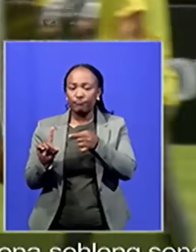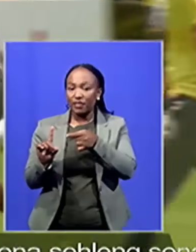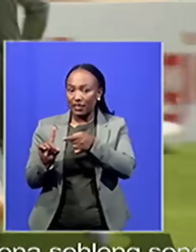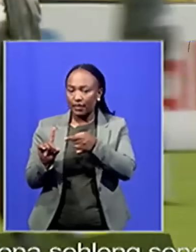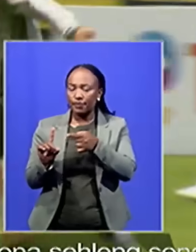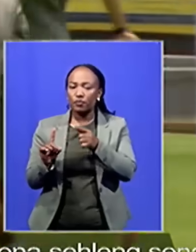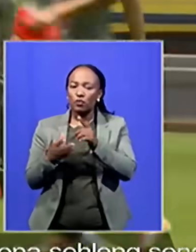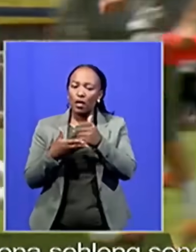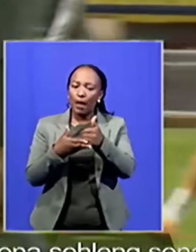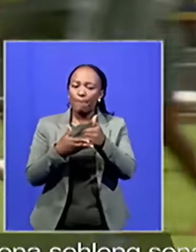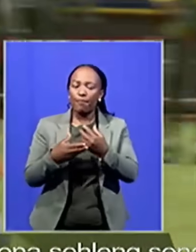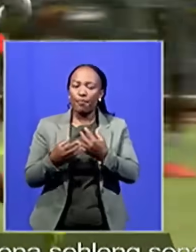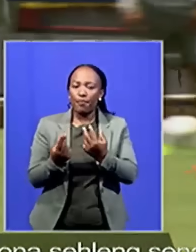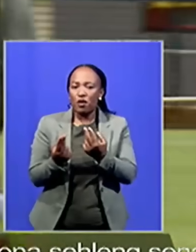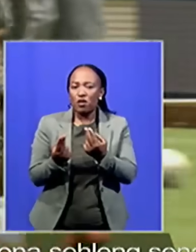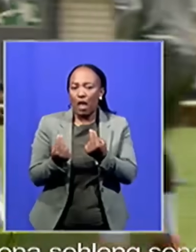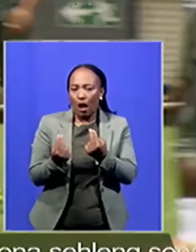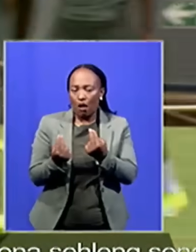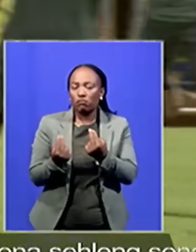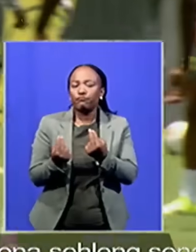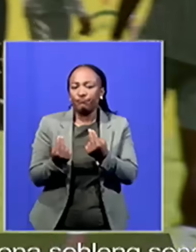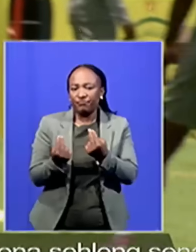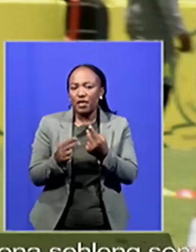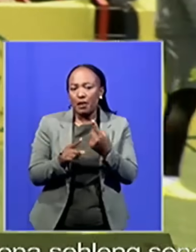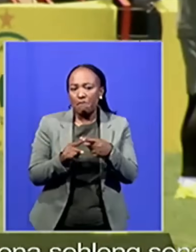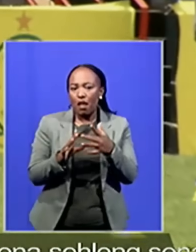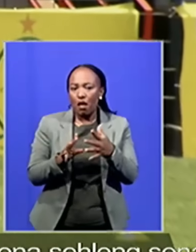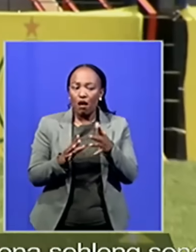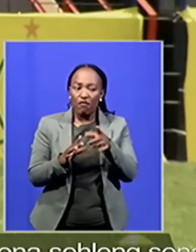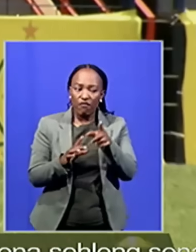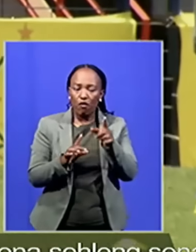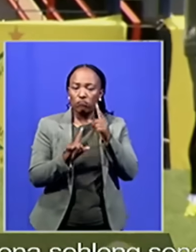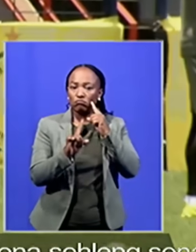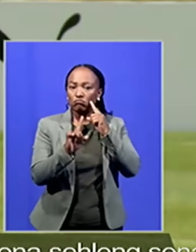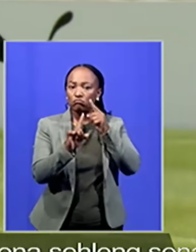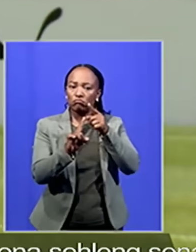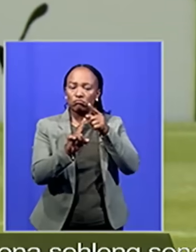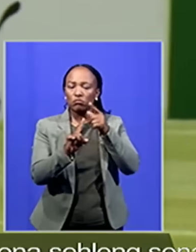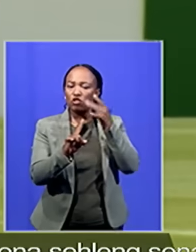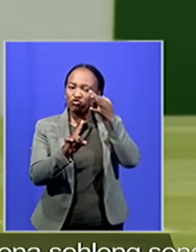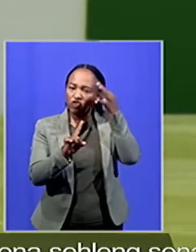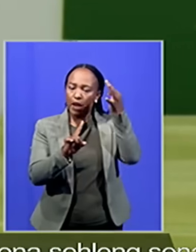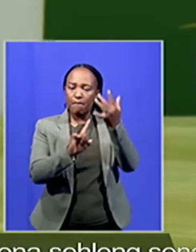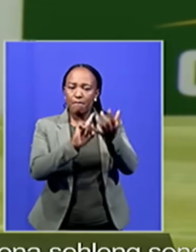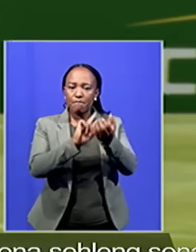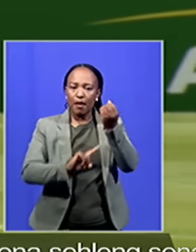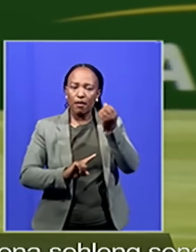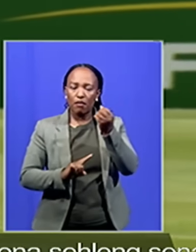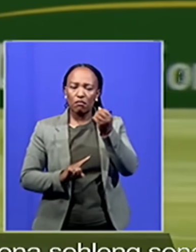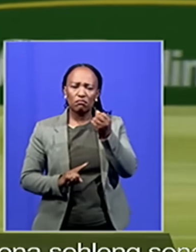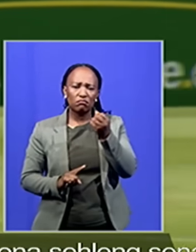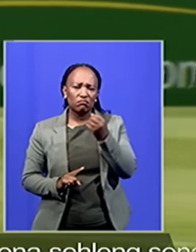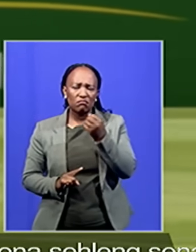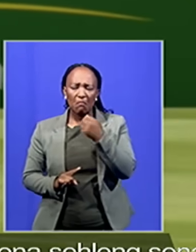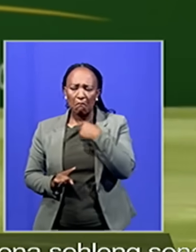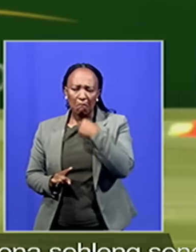baraloki ba baswa go fihlelela toro ya bona. I think the boys, they all know what to